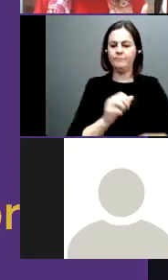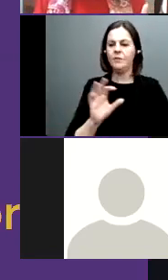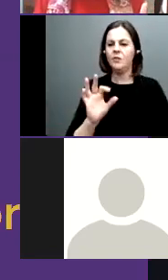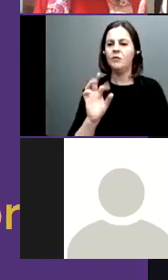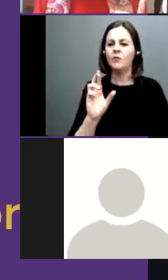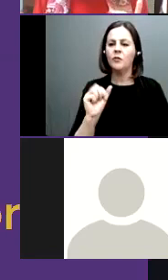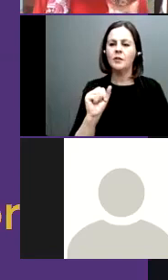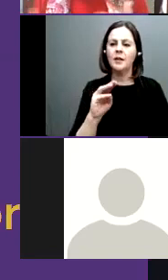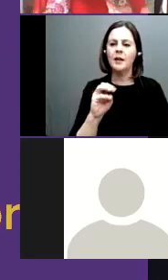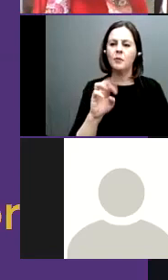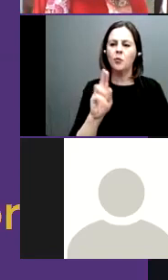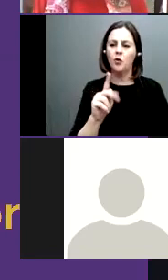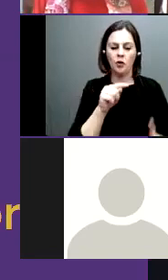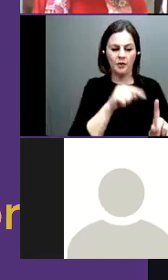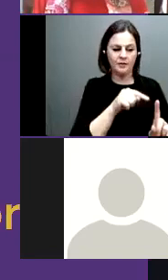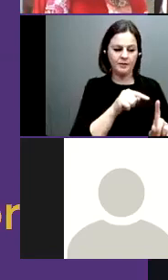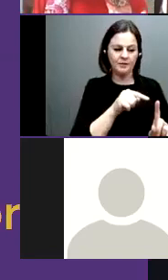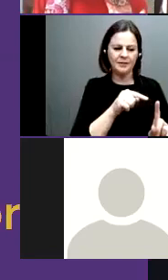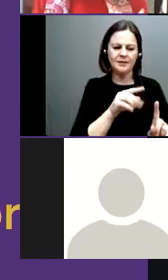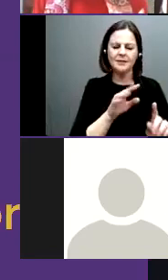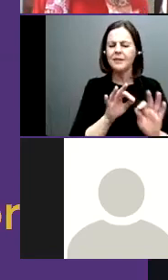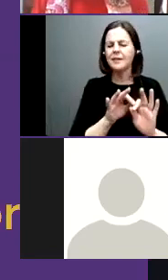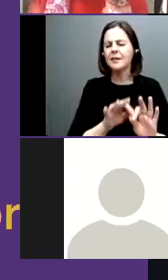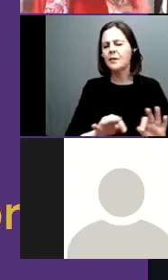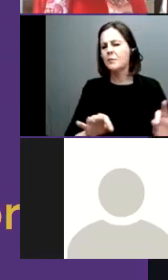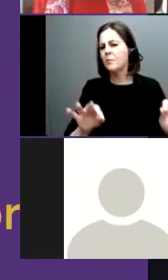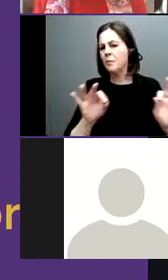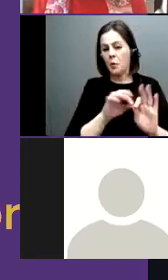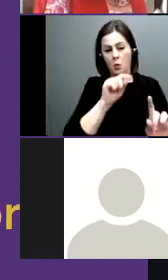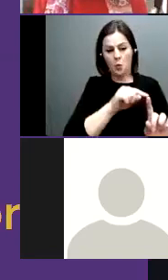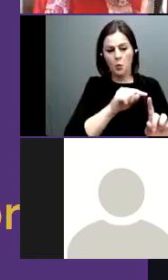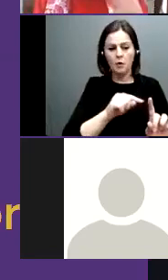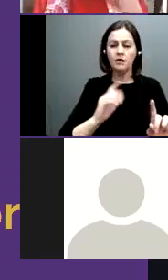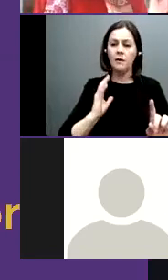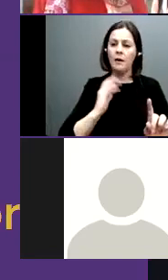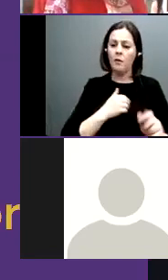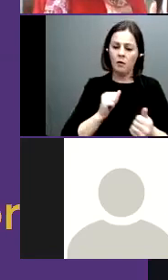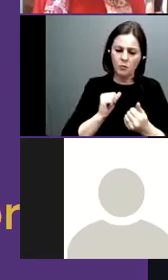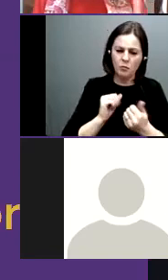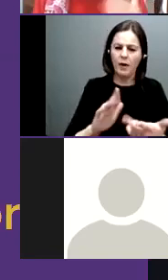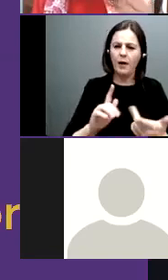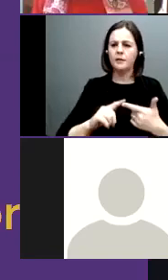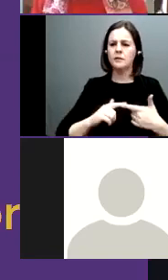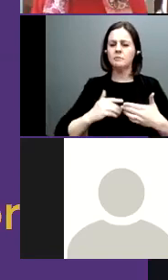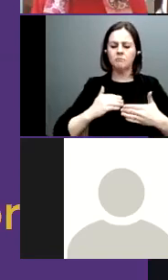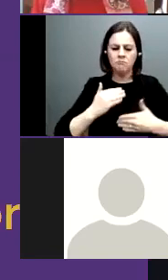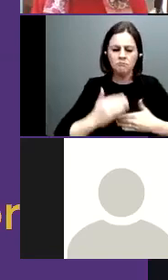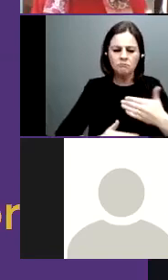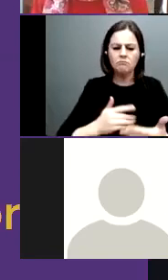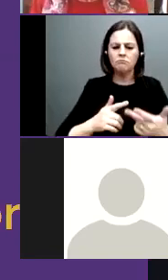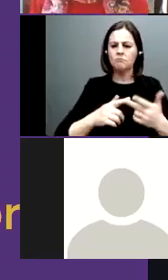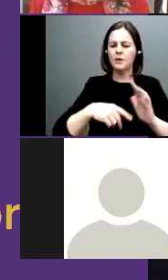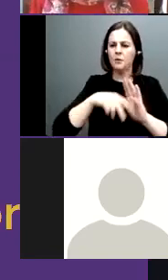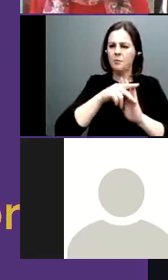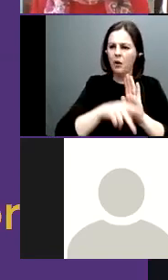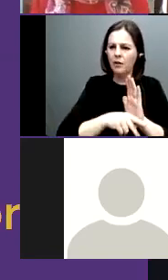includes and informs all of our practices, our procedures, our policies, and